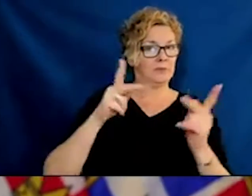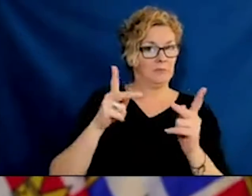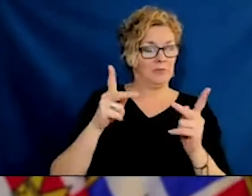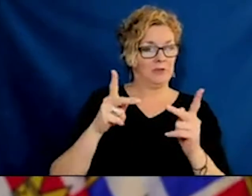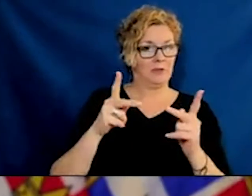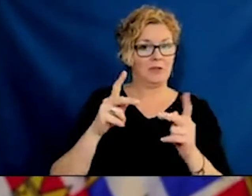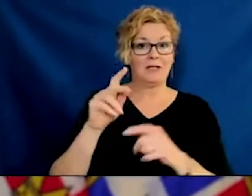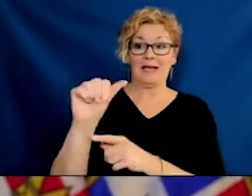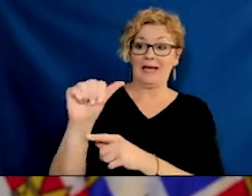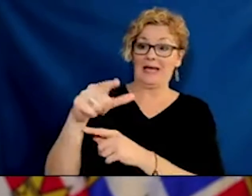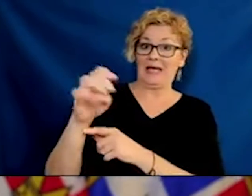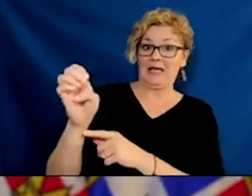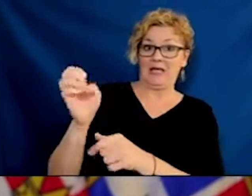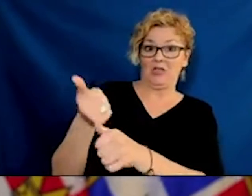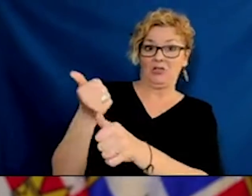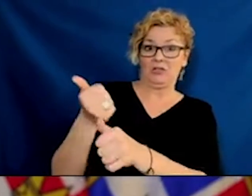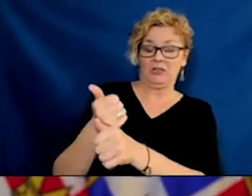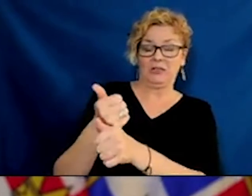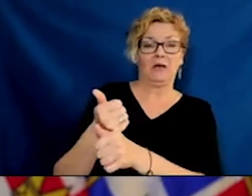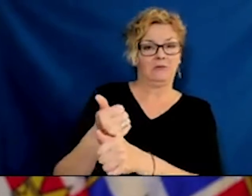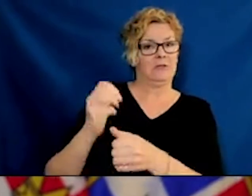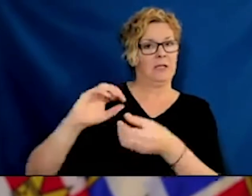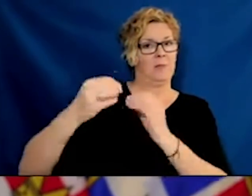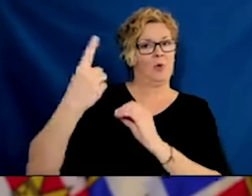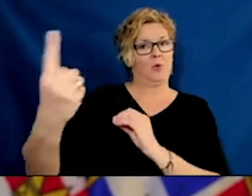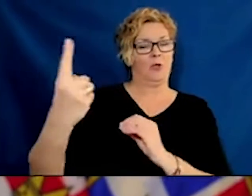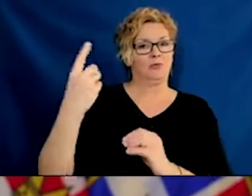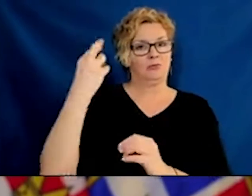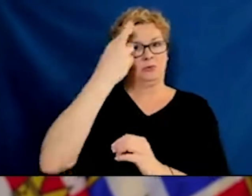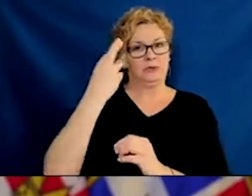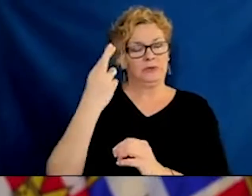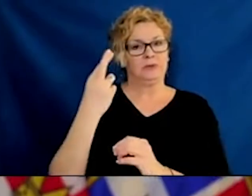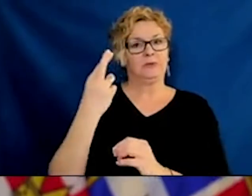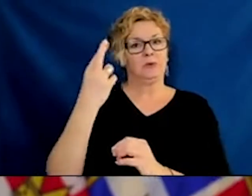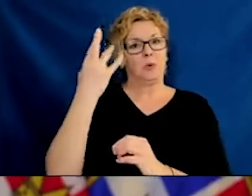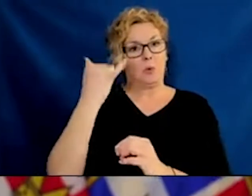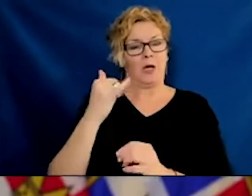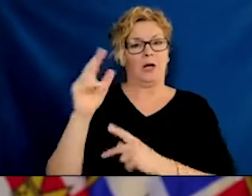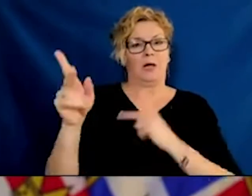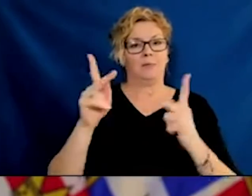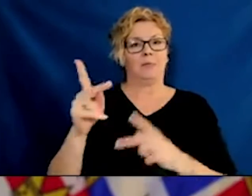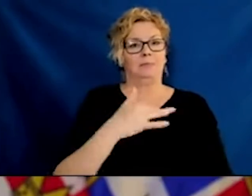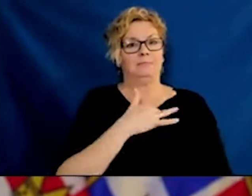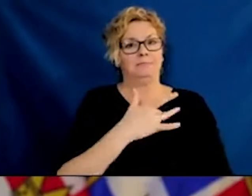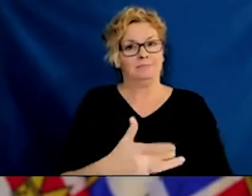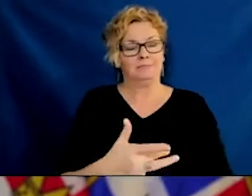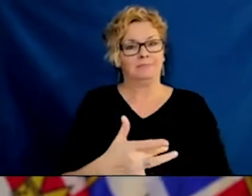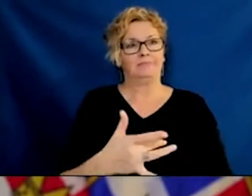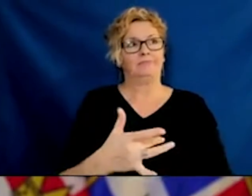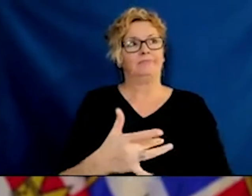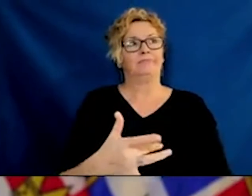vaccines first. This weekend, unfortunately, we received additional